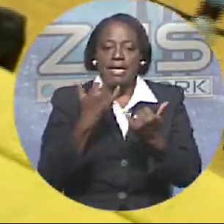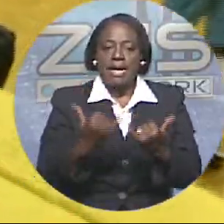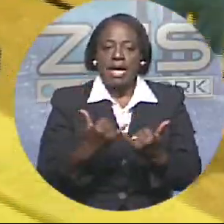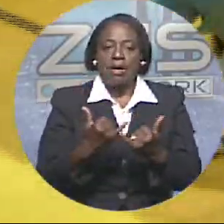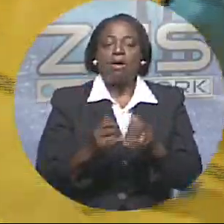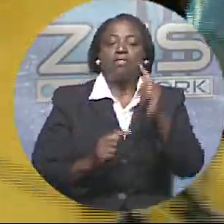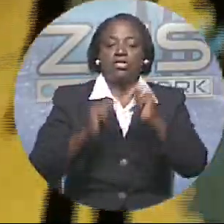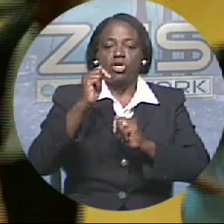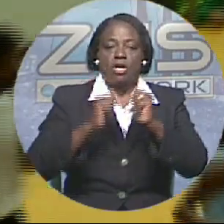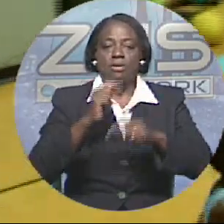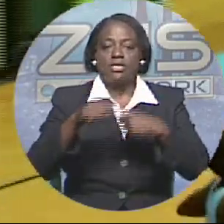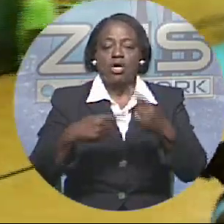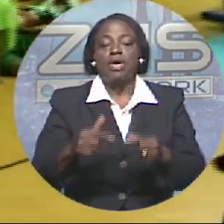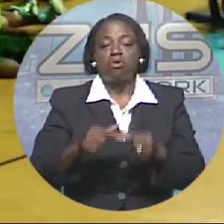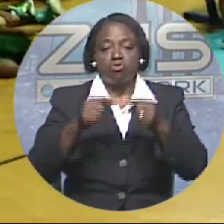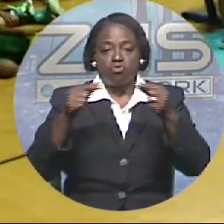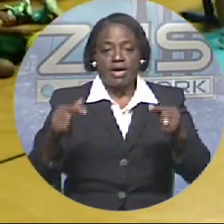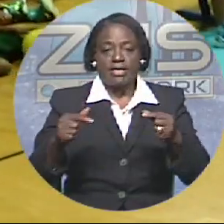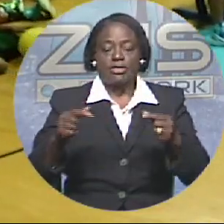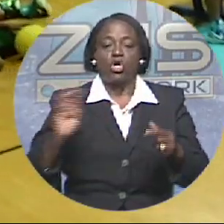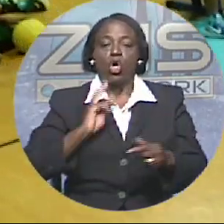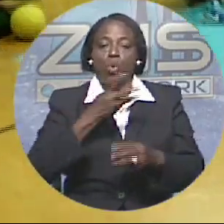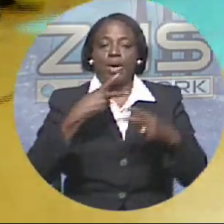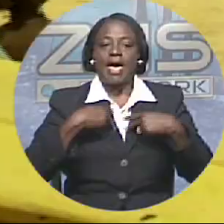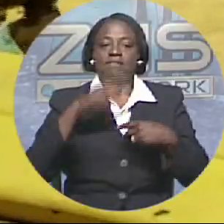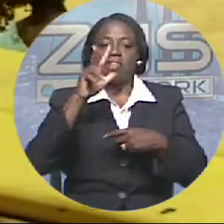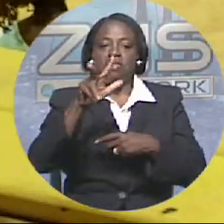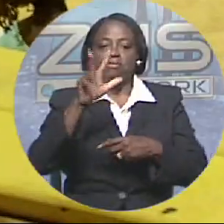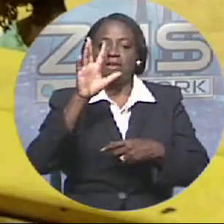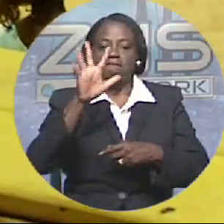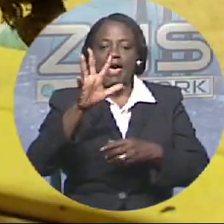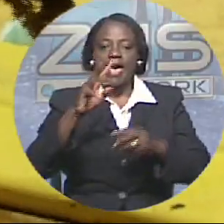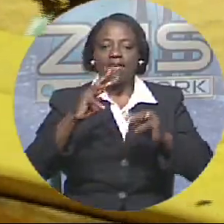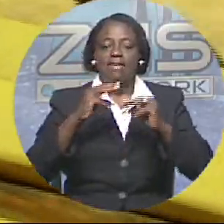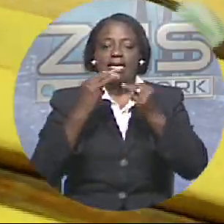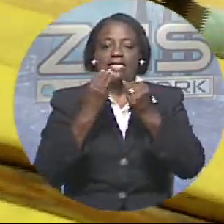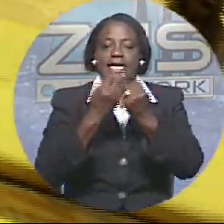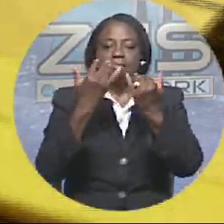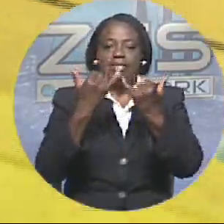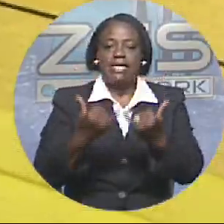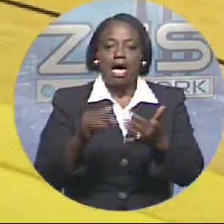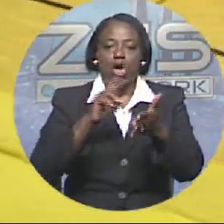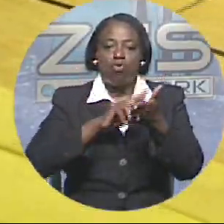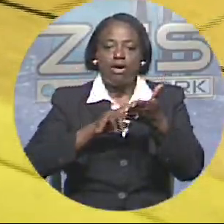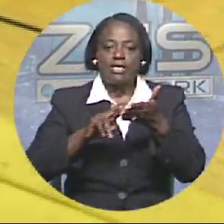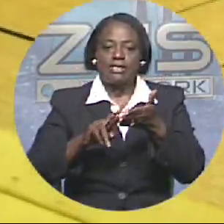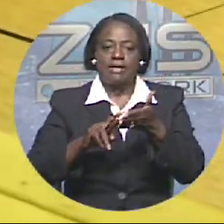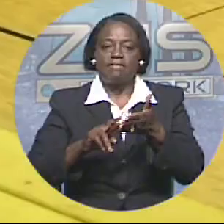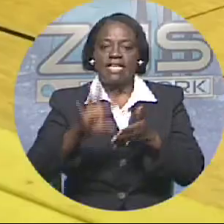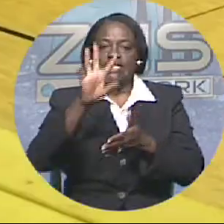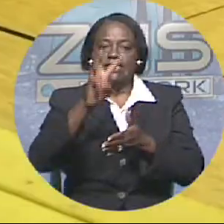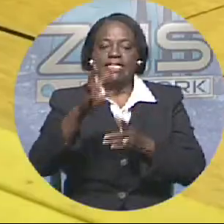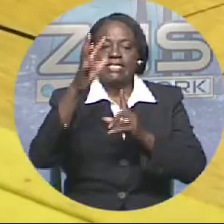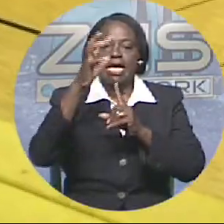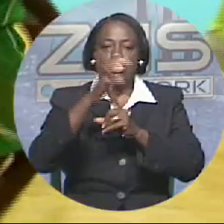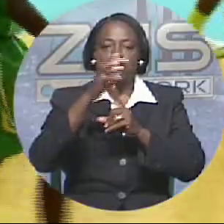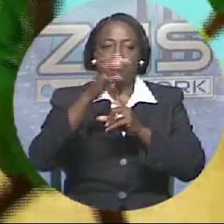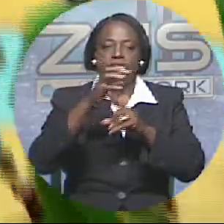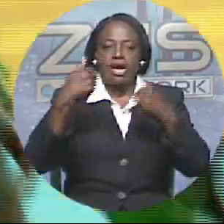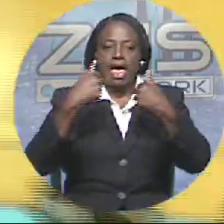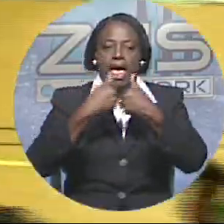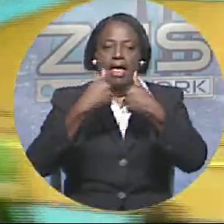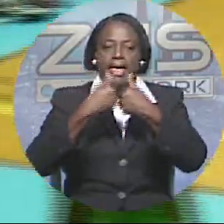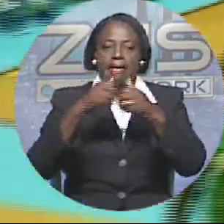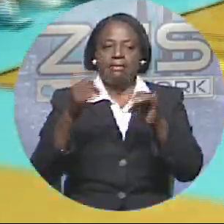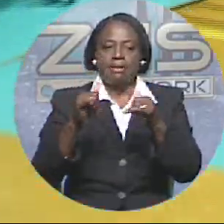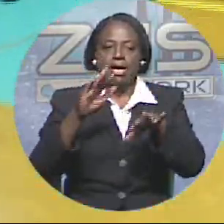tournament is going great. We have some 35 teams now registered. We're gonna have six championship games played